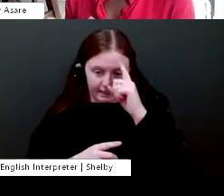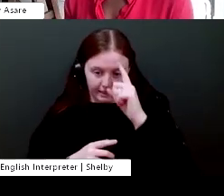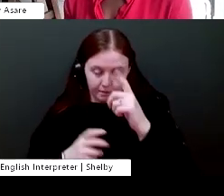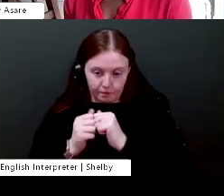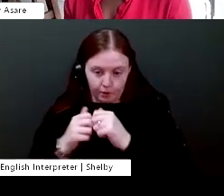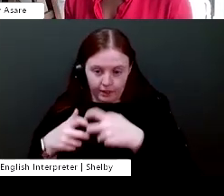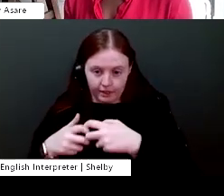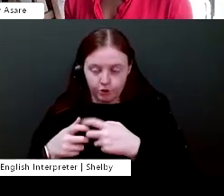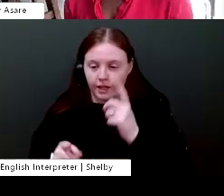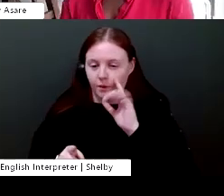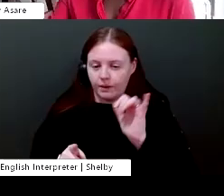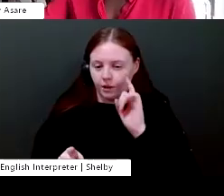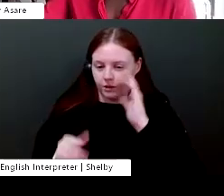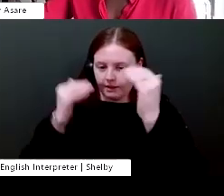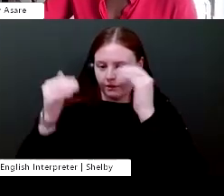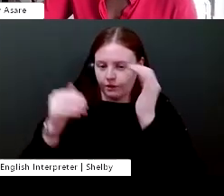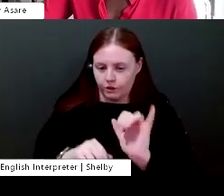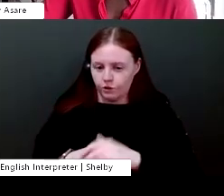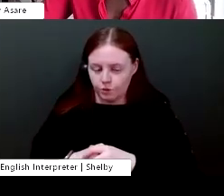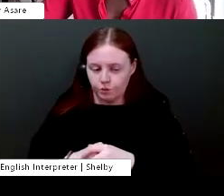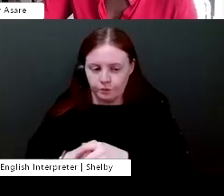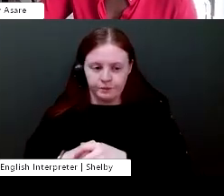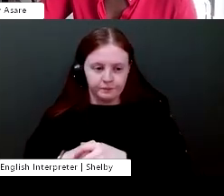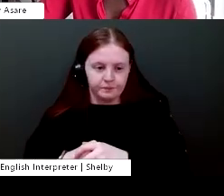in adulthood.